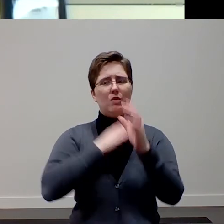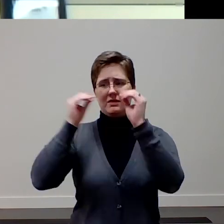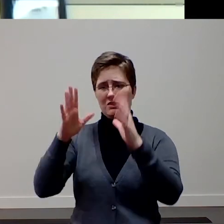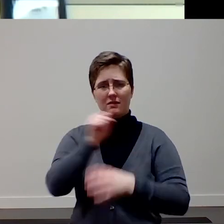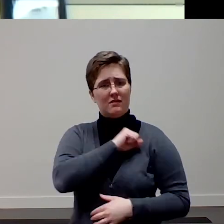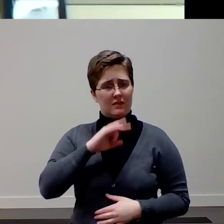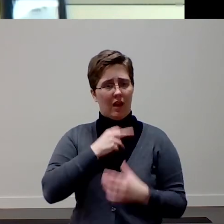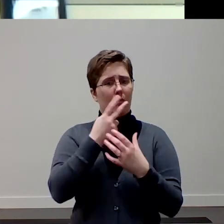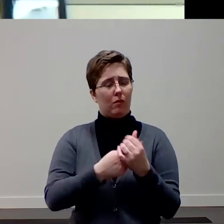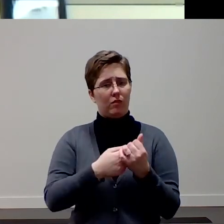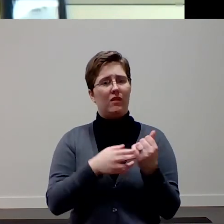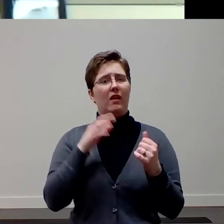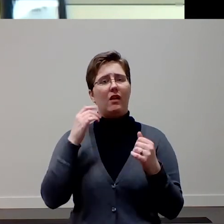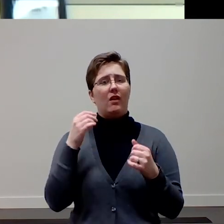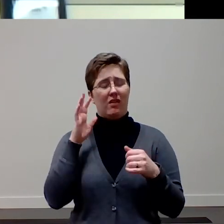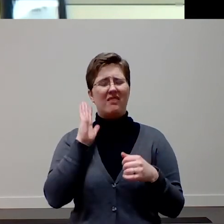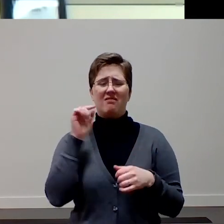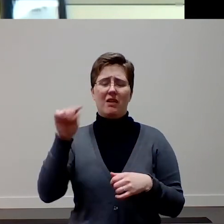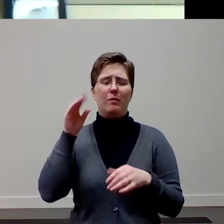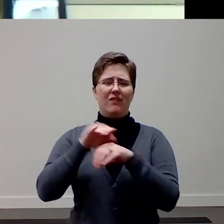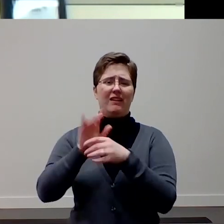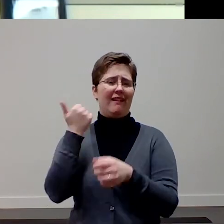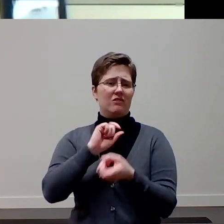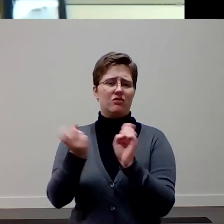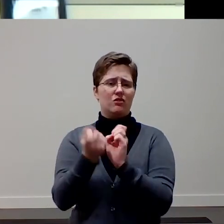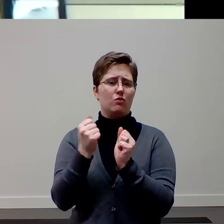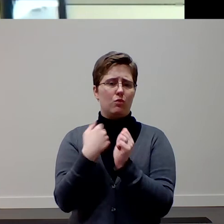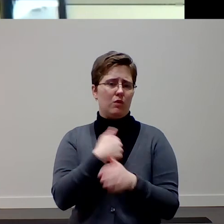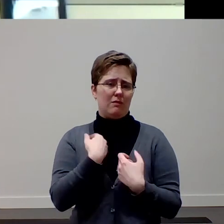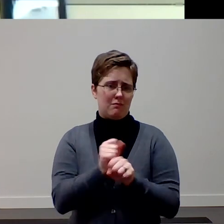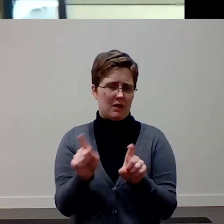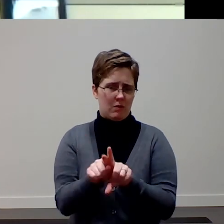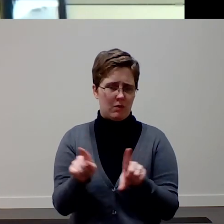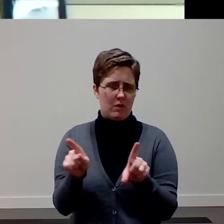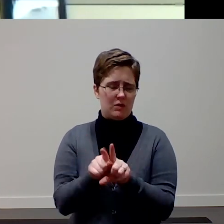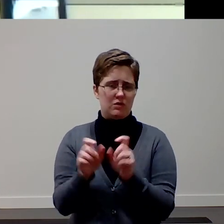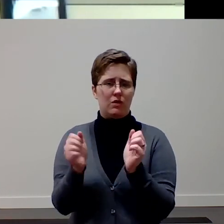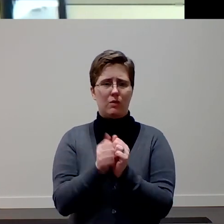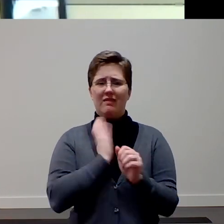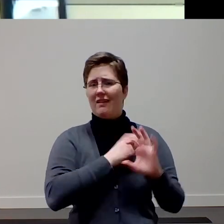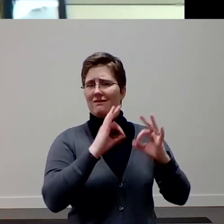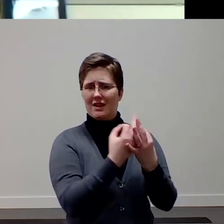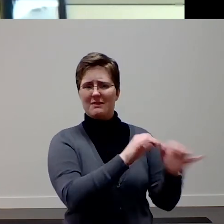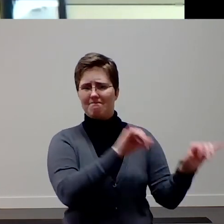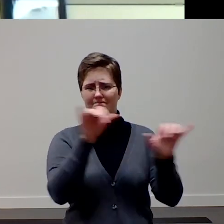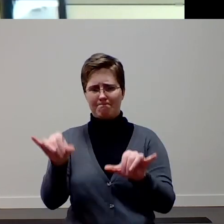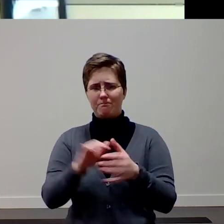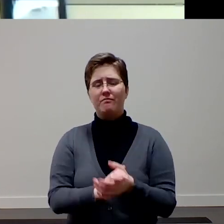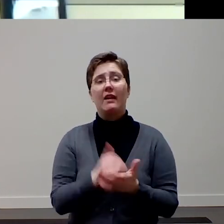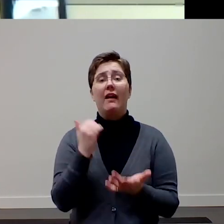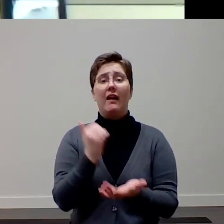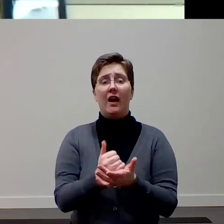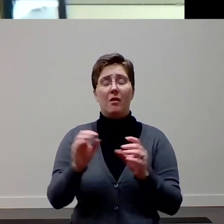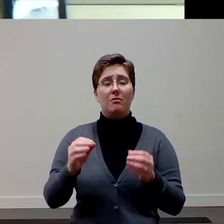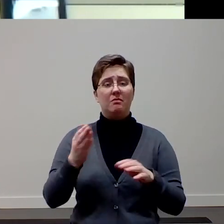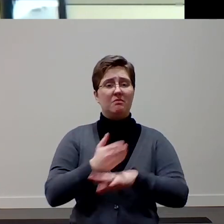will caution you, the simulations are supposed to be out with it, but the caution is, there's never been a bill